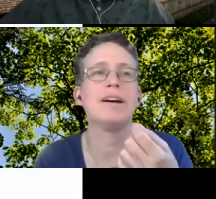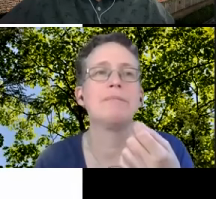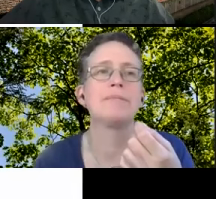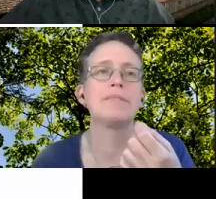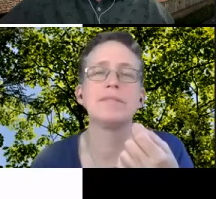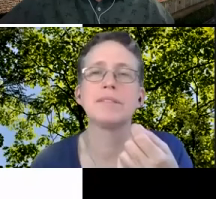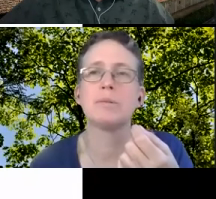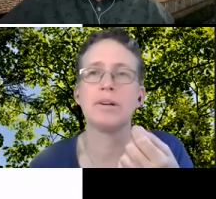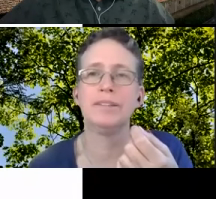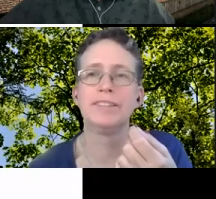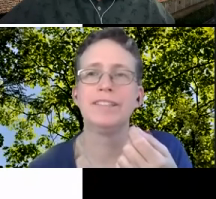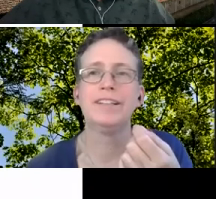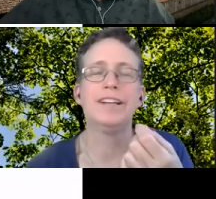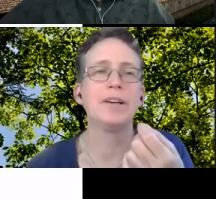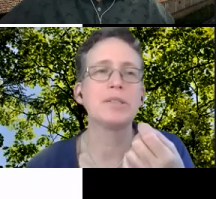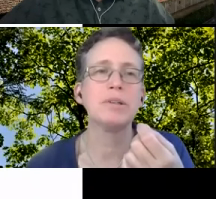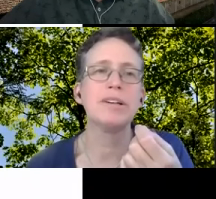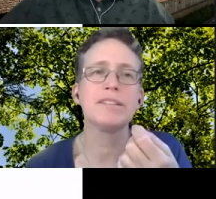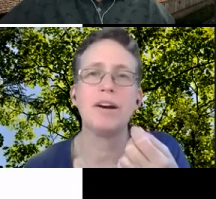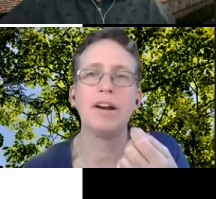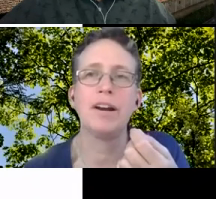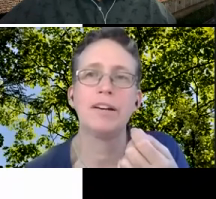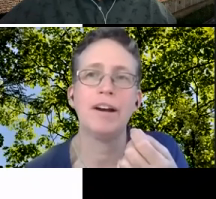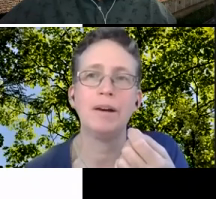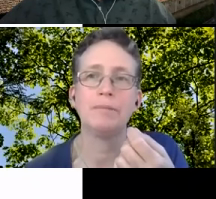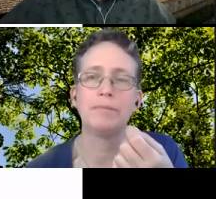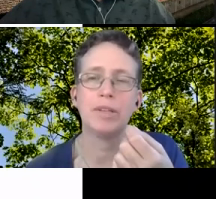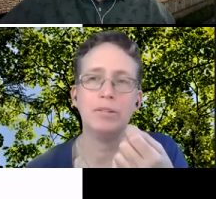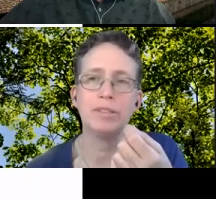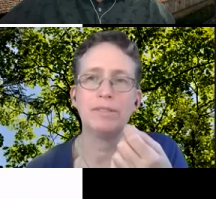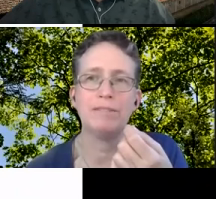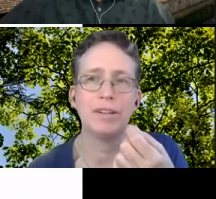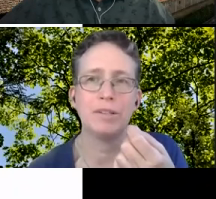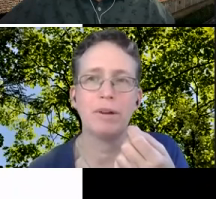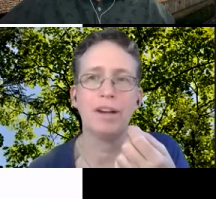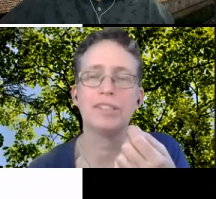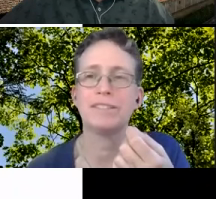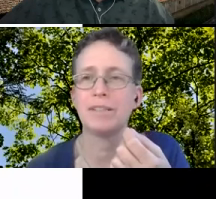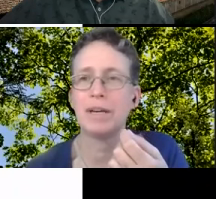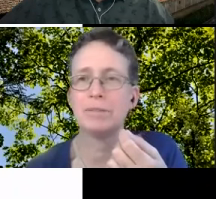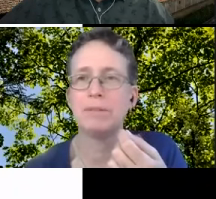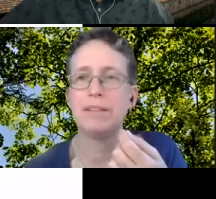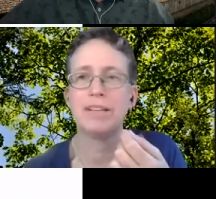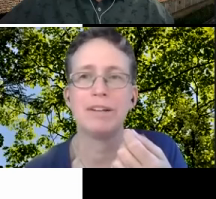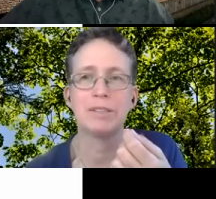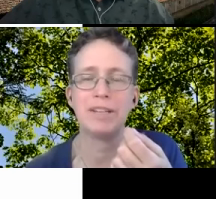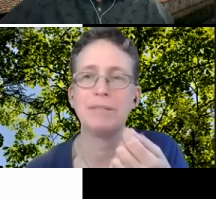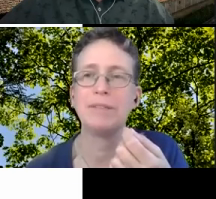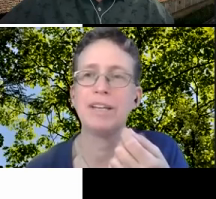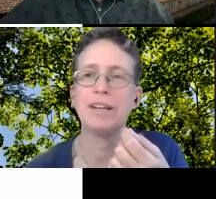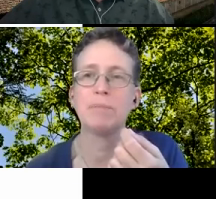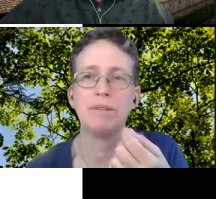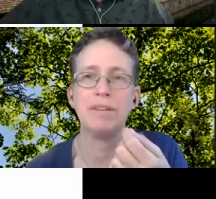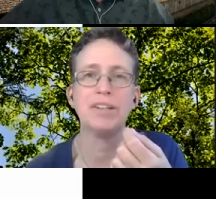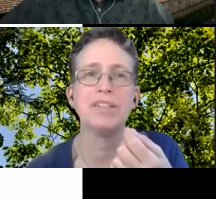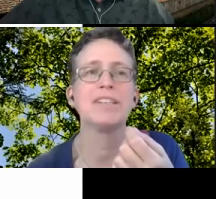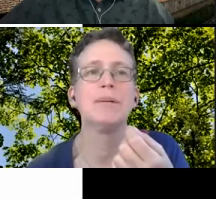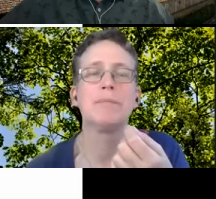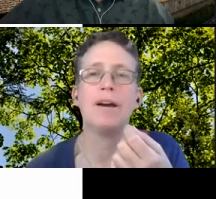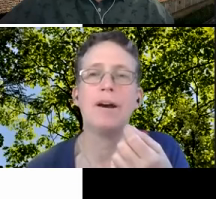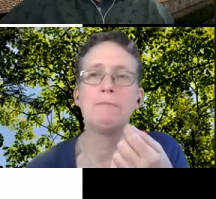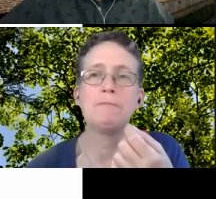this, the squirrel here, squirrels are cute and fun to watch. Sometimes they drive us crazy when they get in our bird